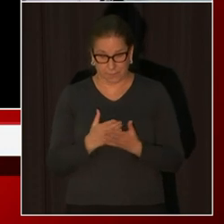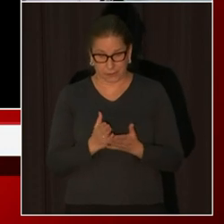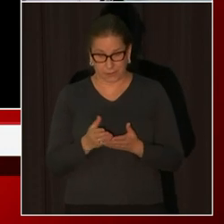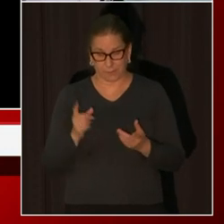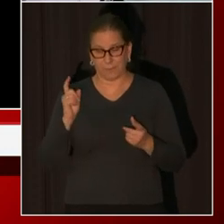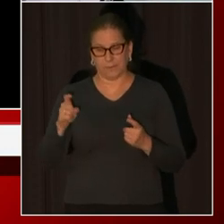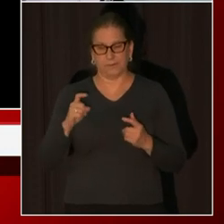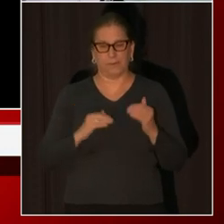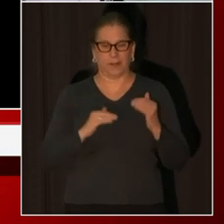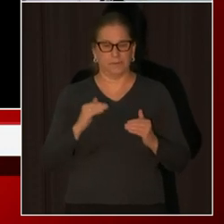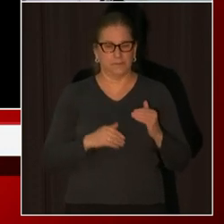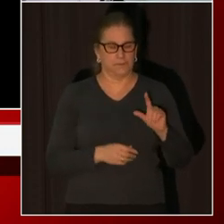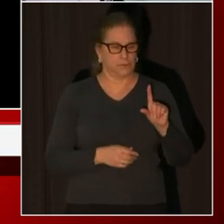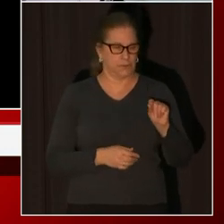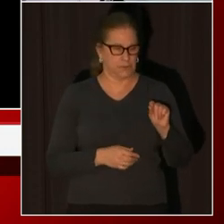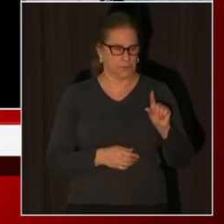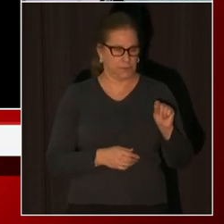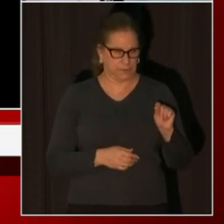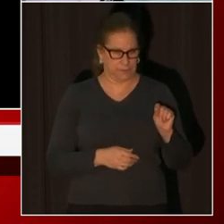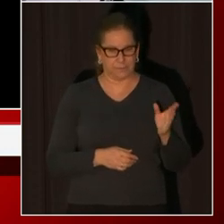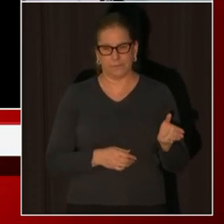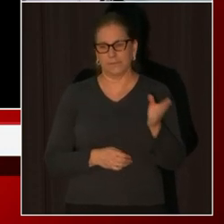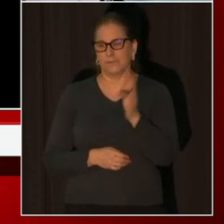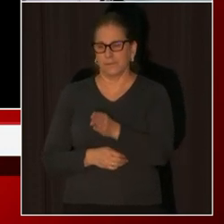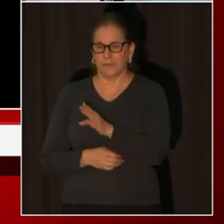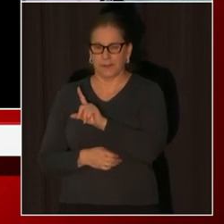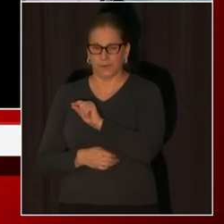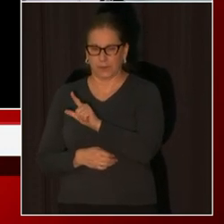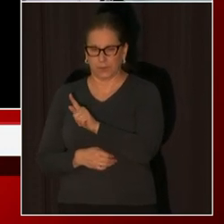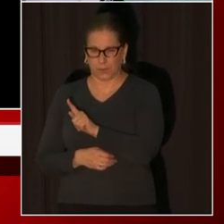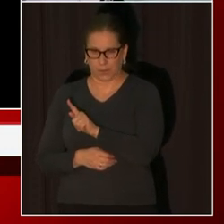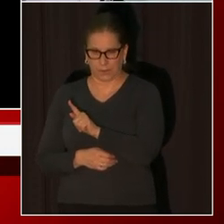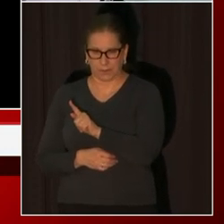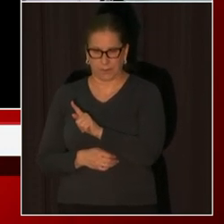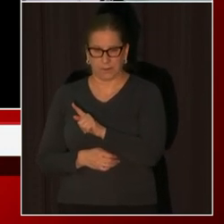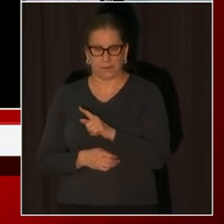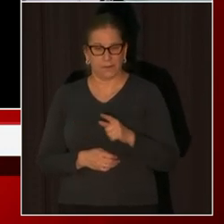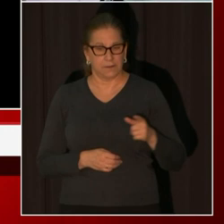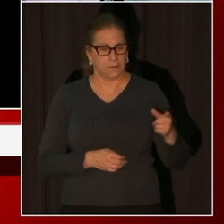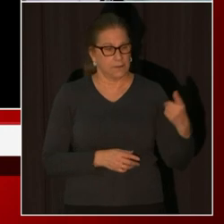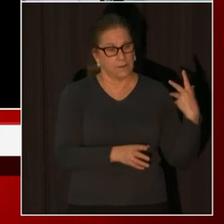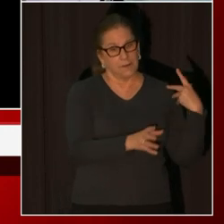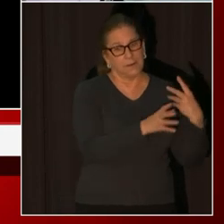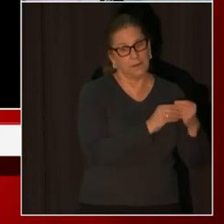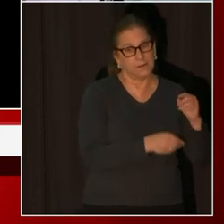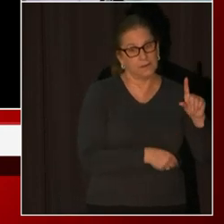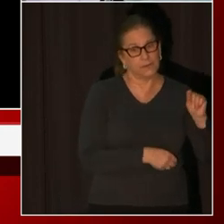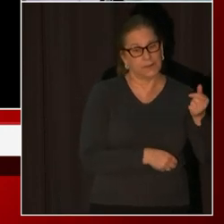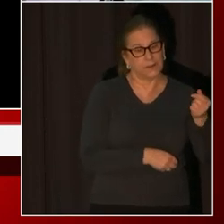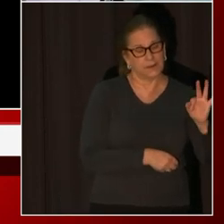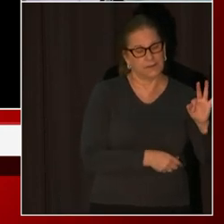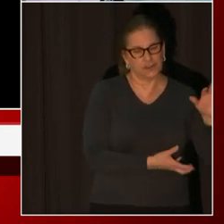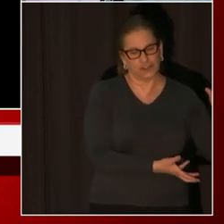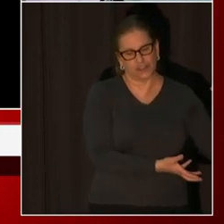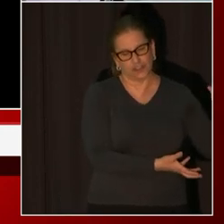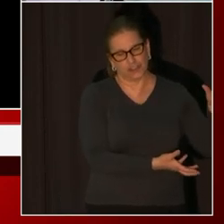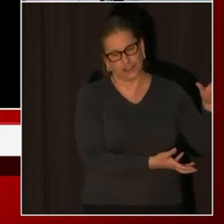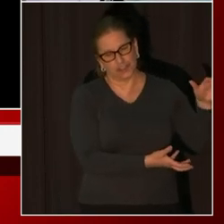21, all of the 2019 surplus. So there was projected to be an additional $322